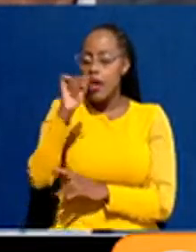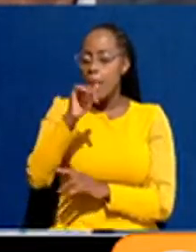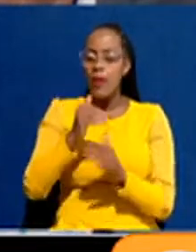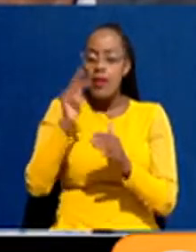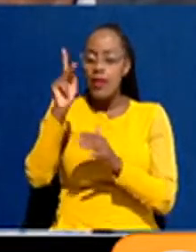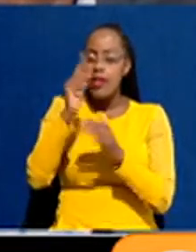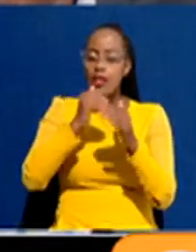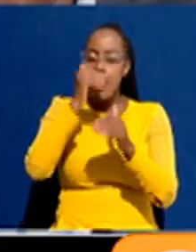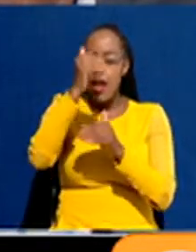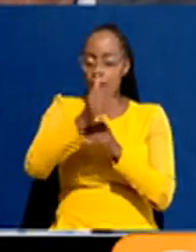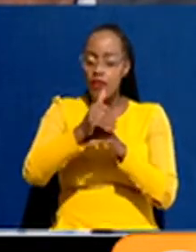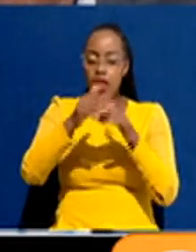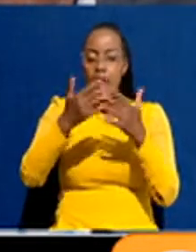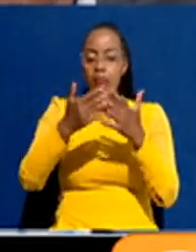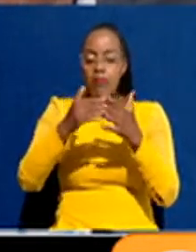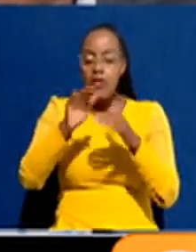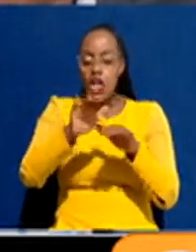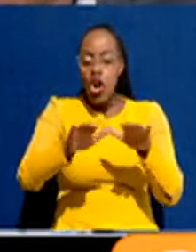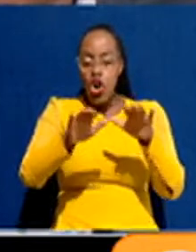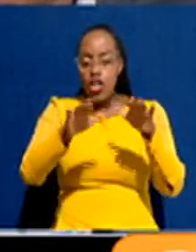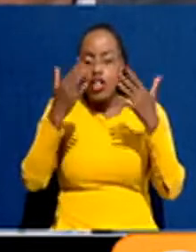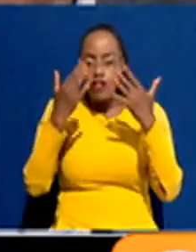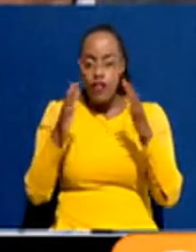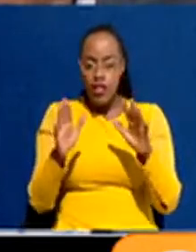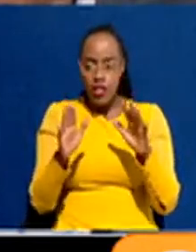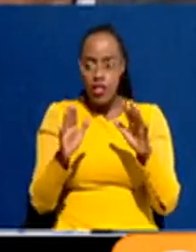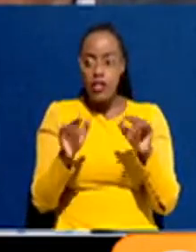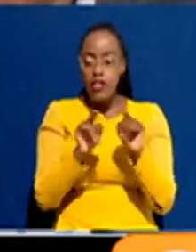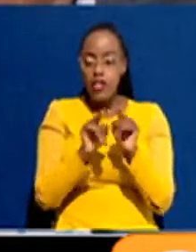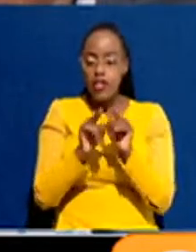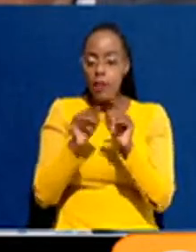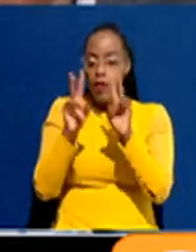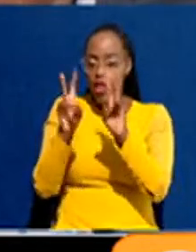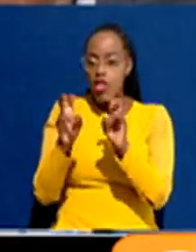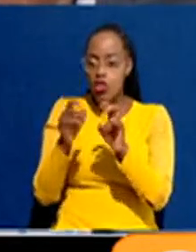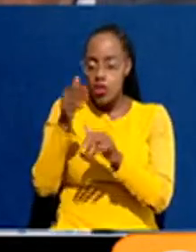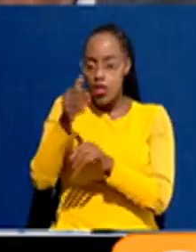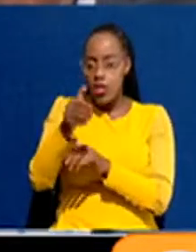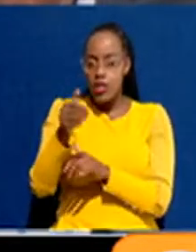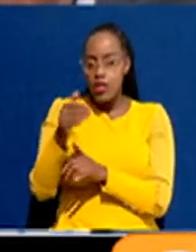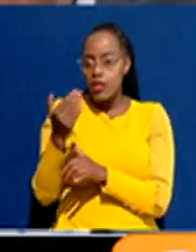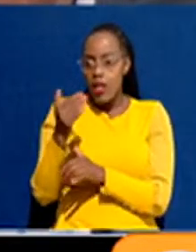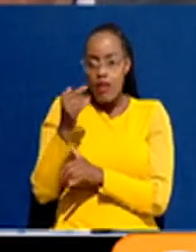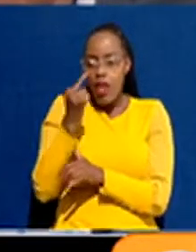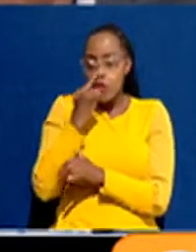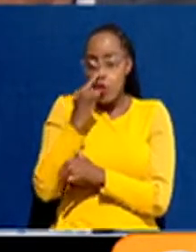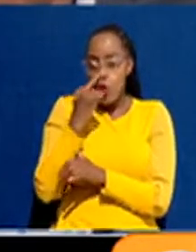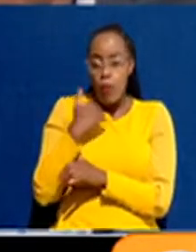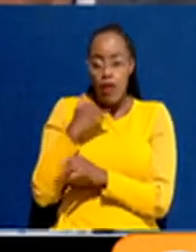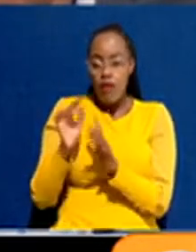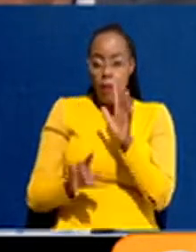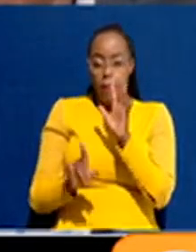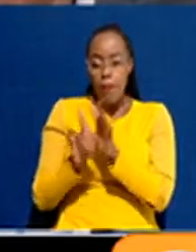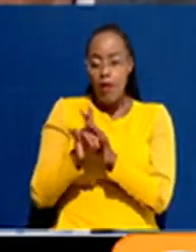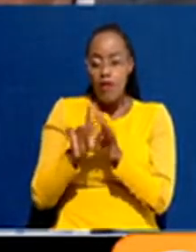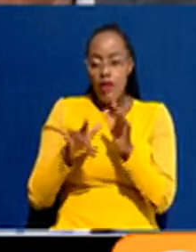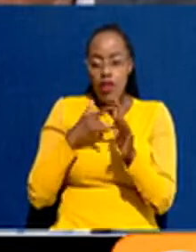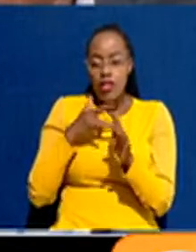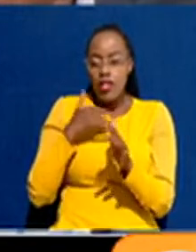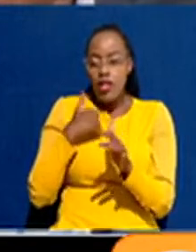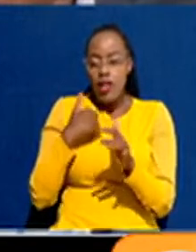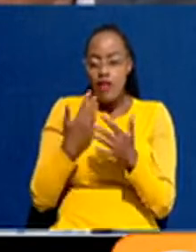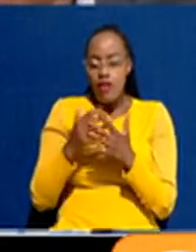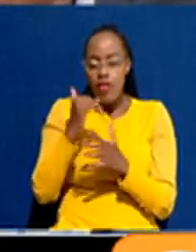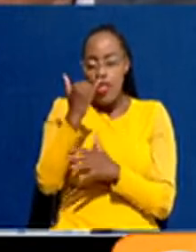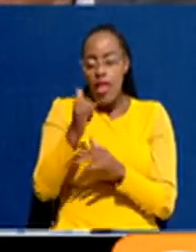his coronation, considering issues back at home? I mean, there's a rising sense of disenchantment among the